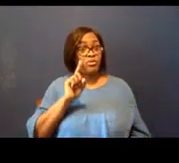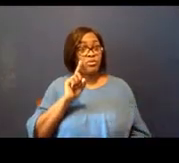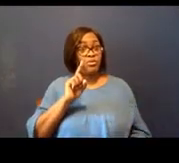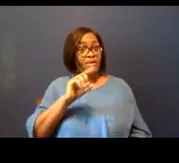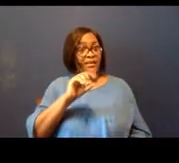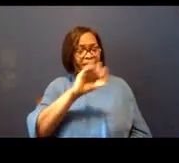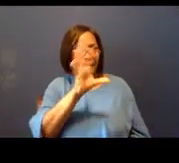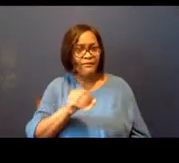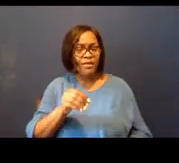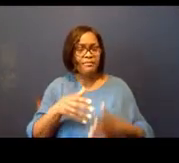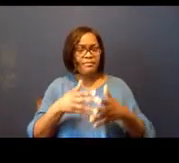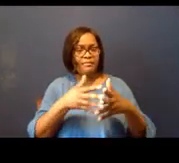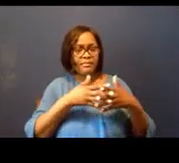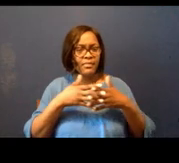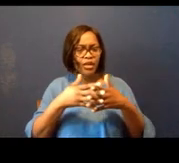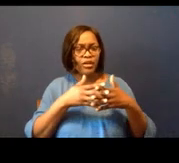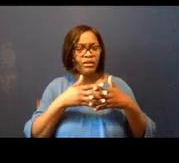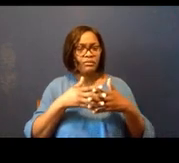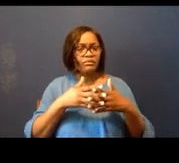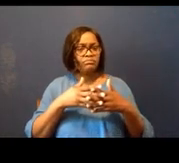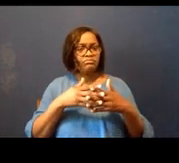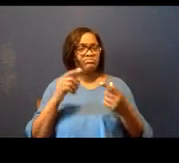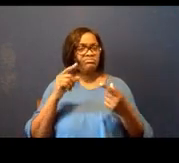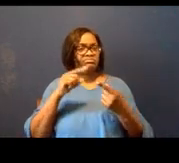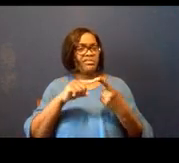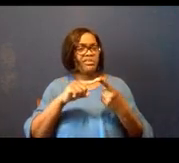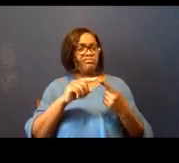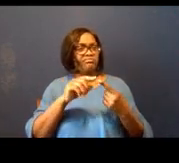To the extent that